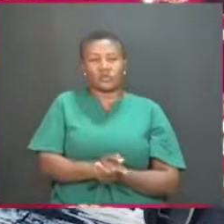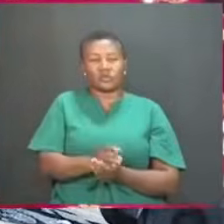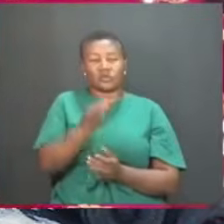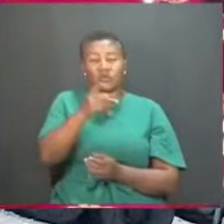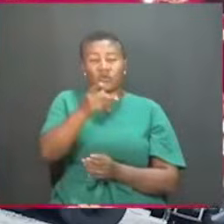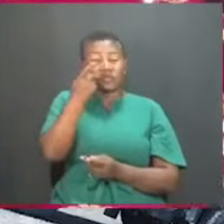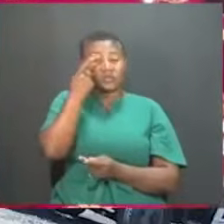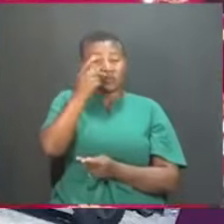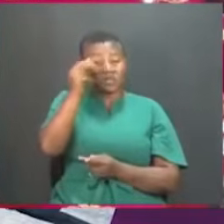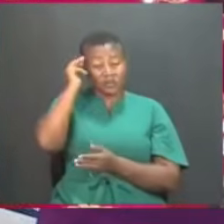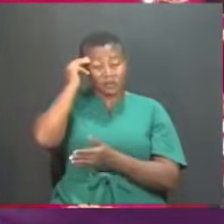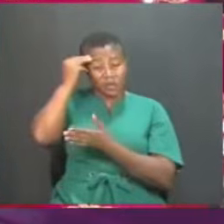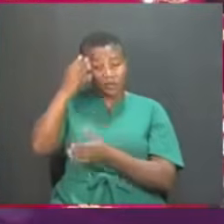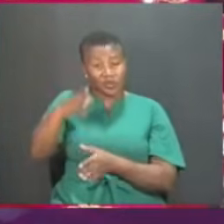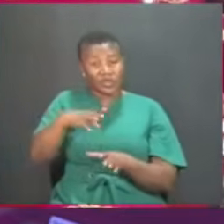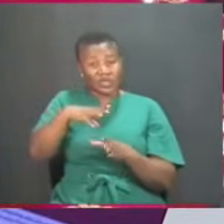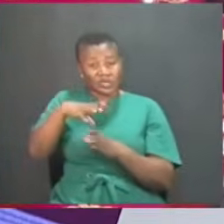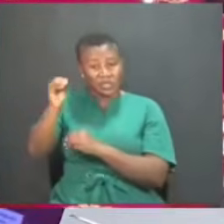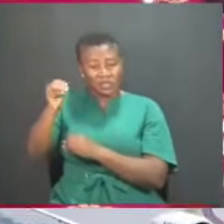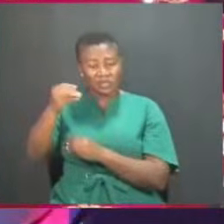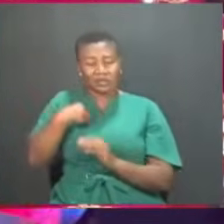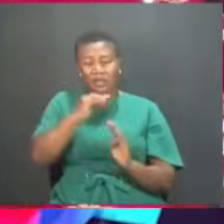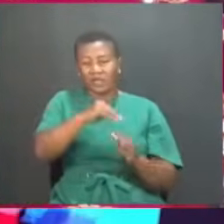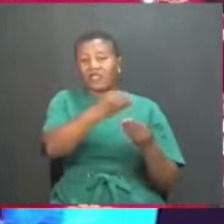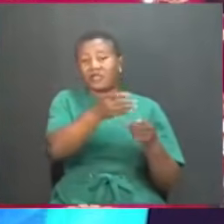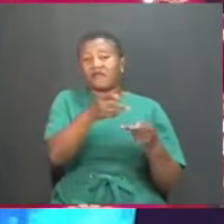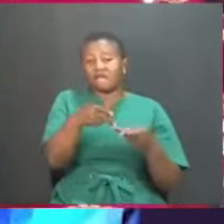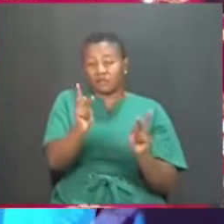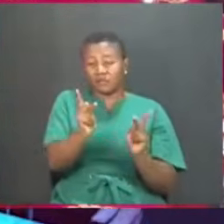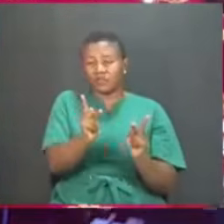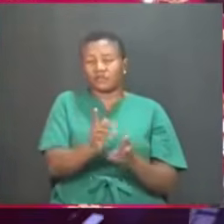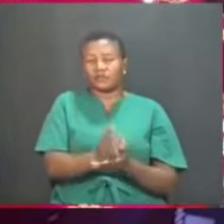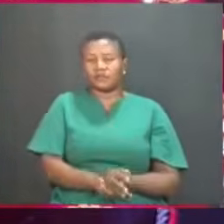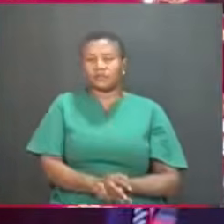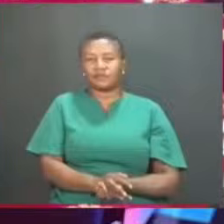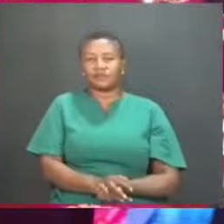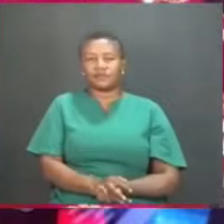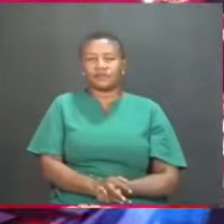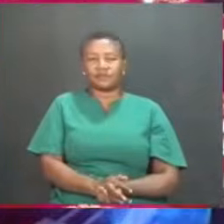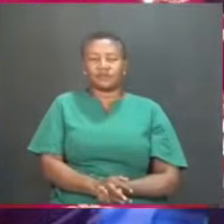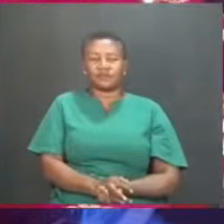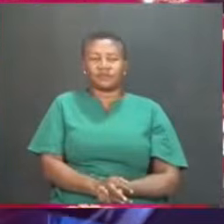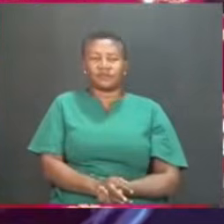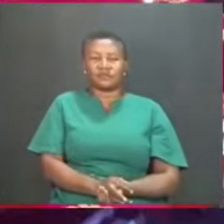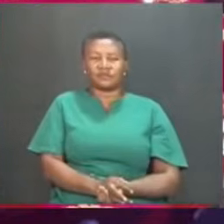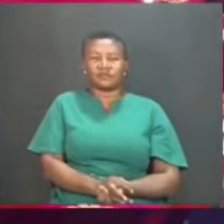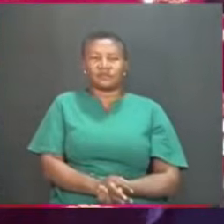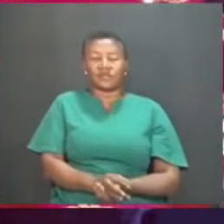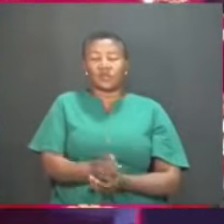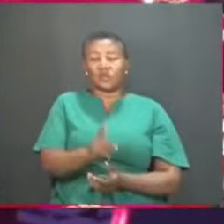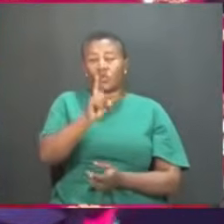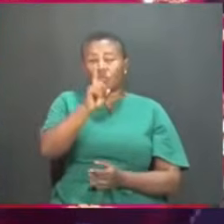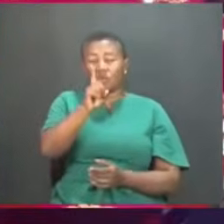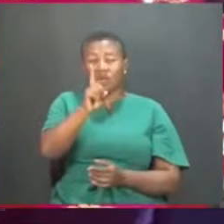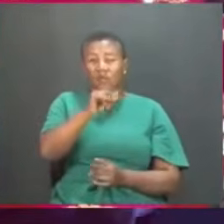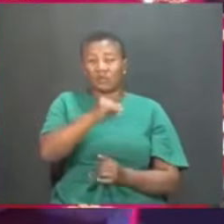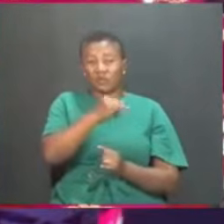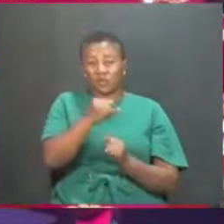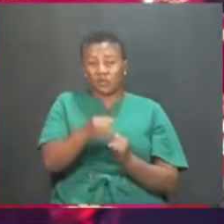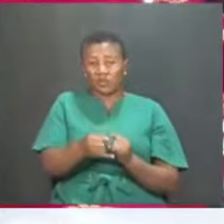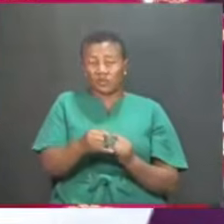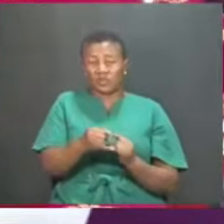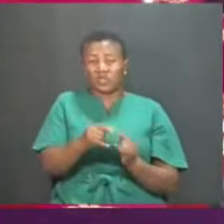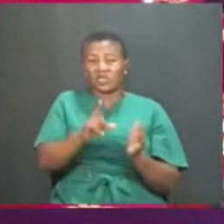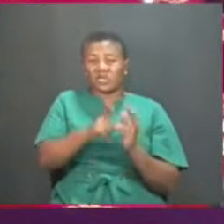him leave, he has left with my permission. I will take one more, and then we can